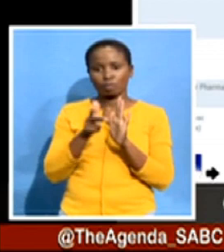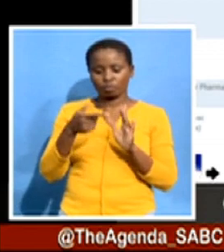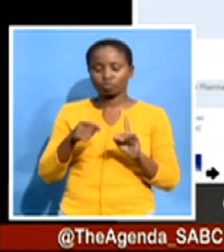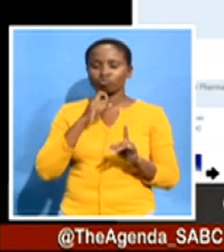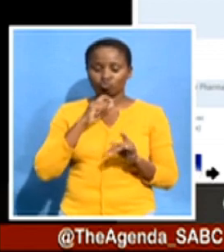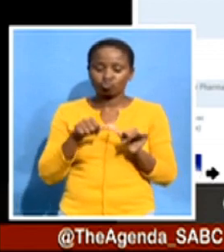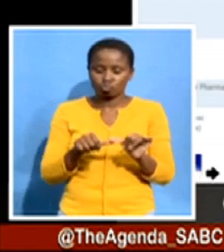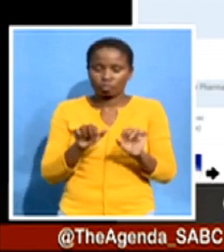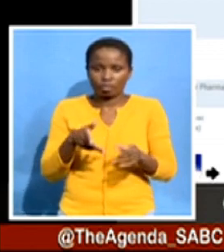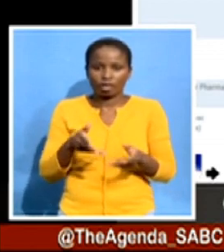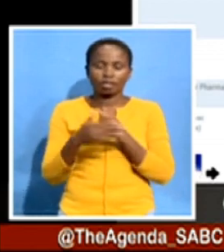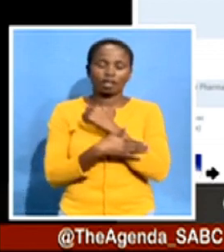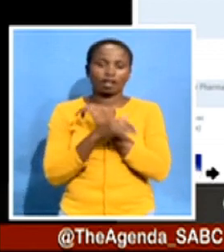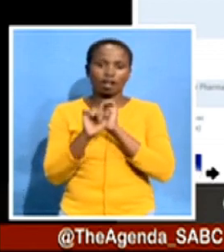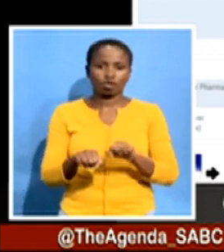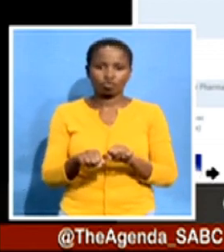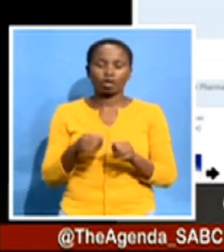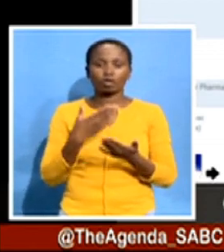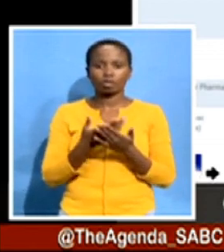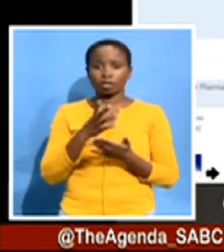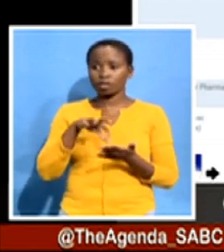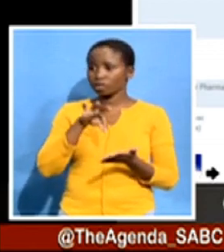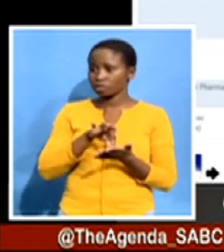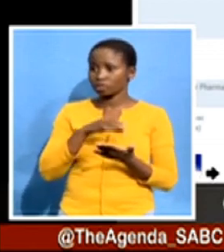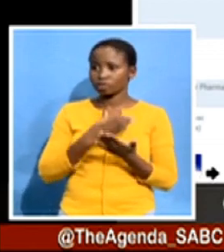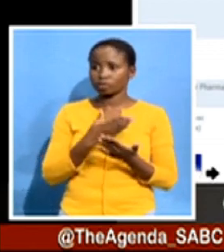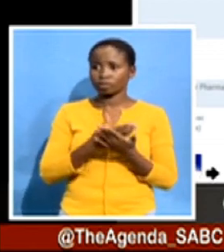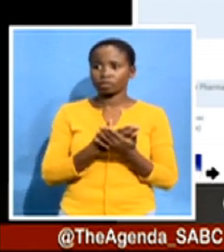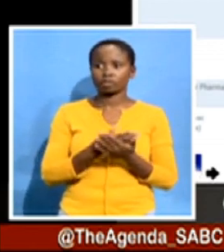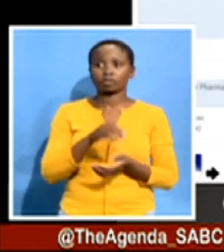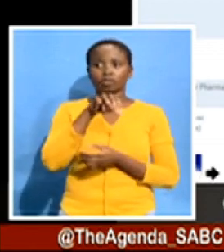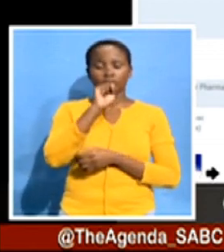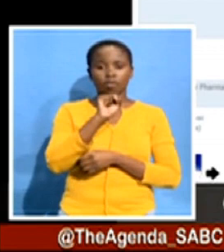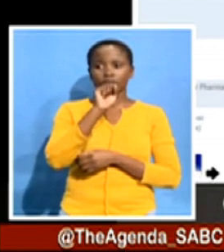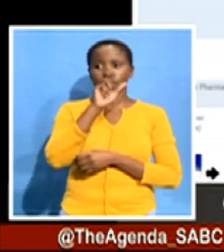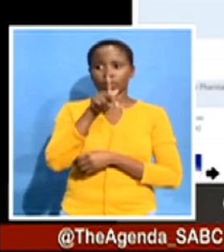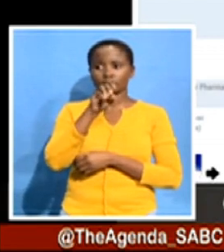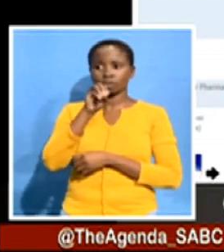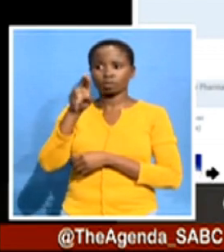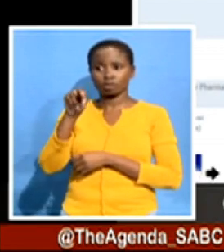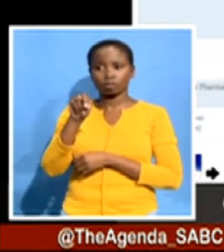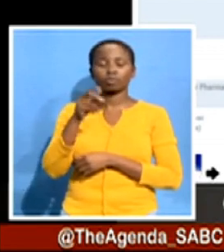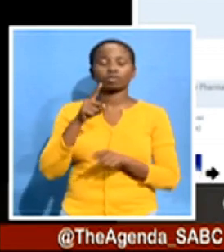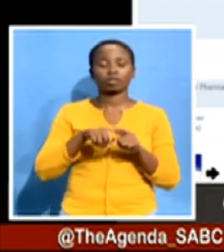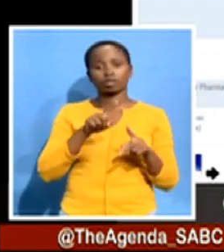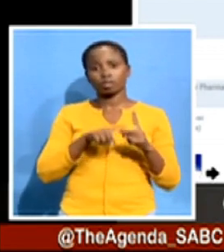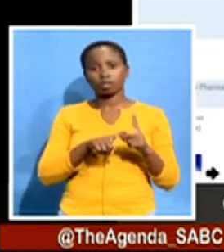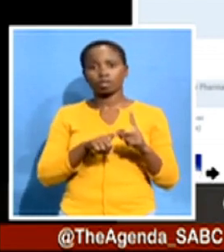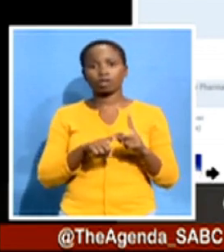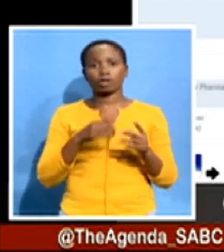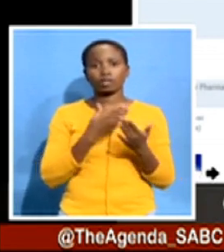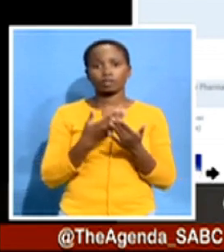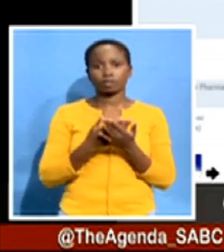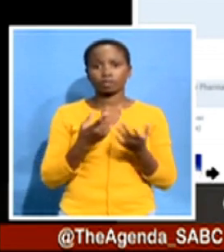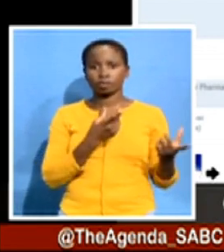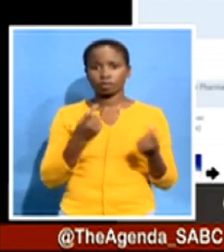Sinovac, those 2 are under consideration by SAPRA, but has not been approved for use in South Africa yet. So if anybody